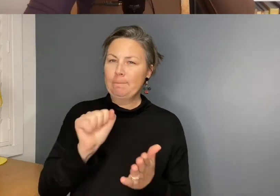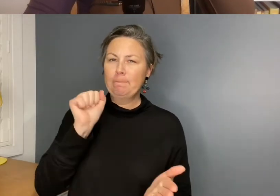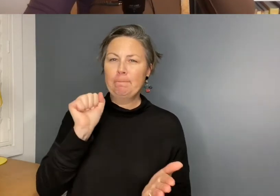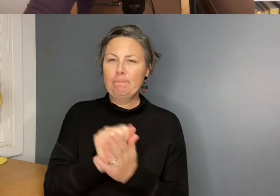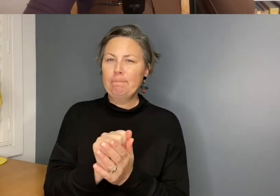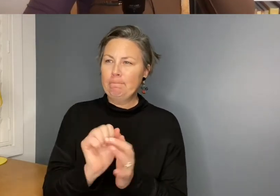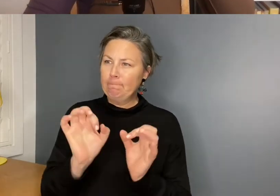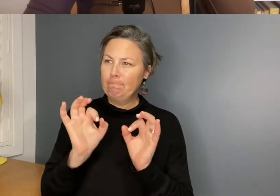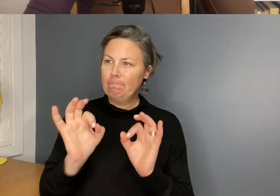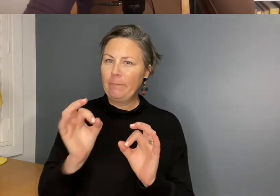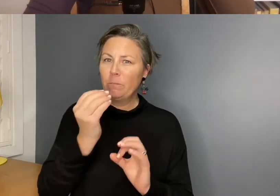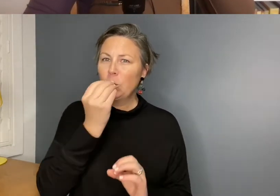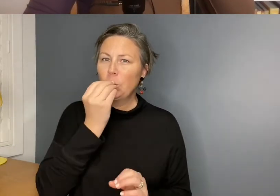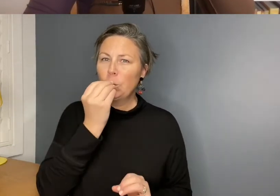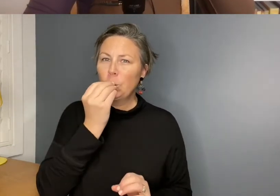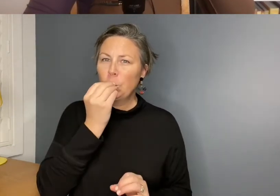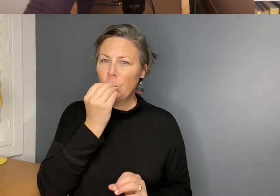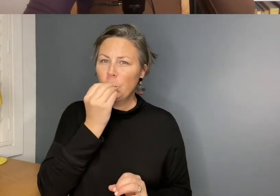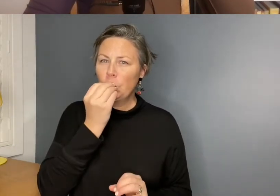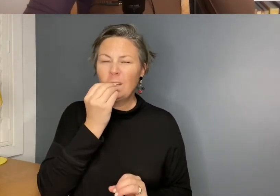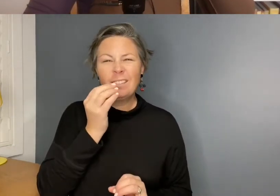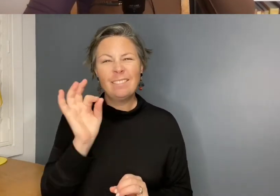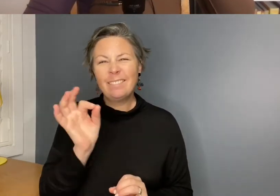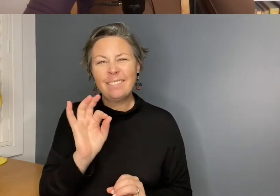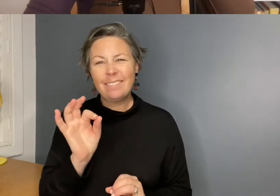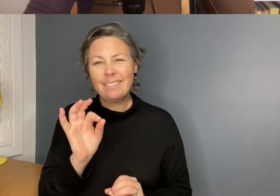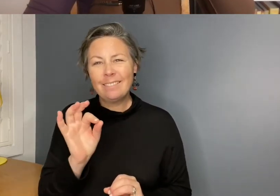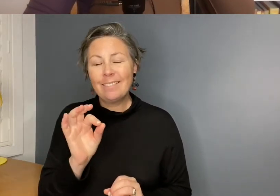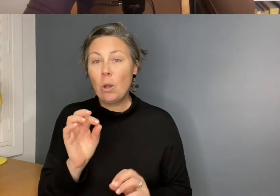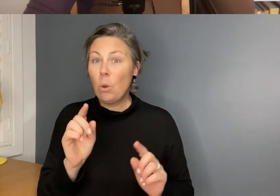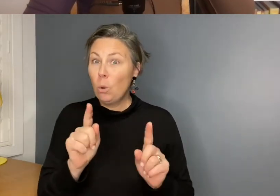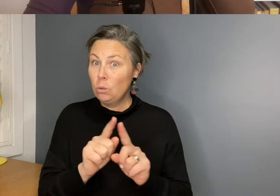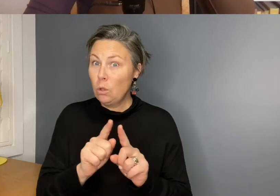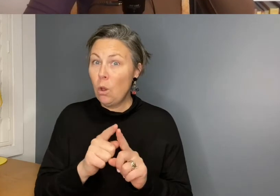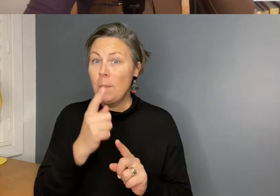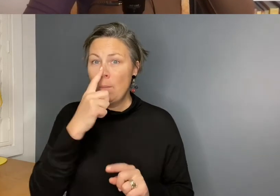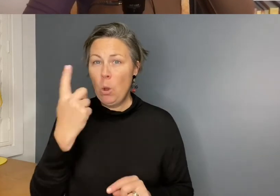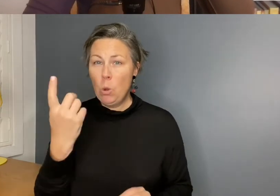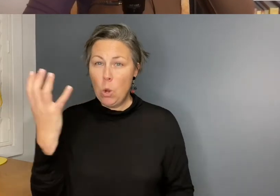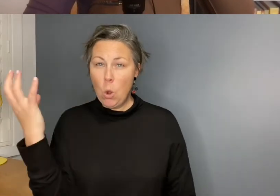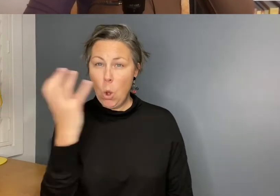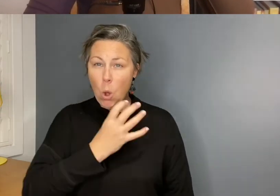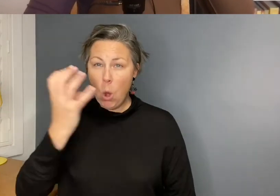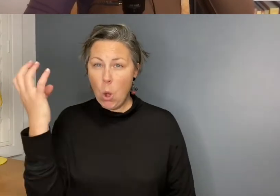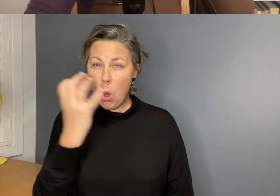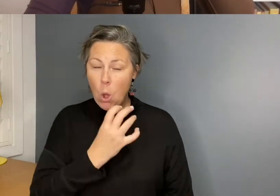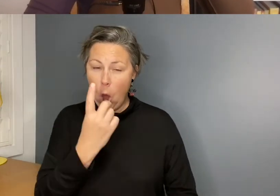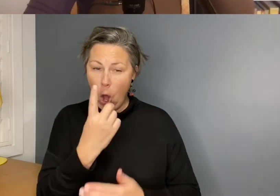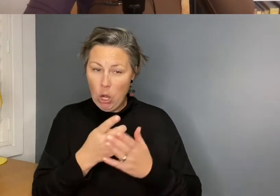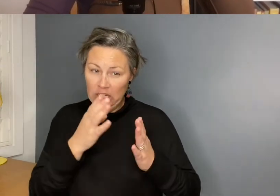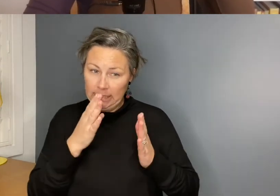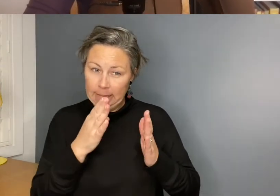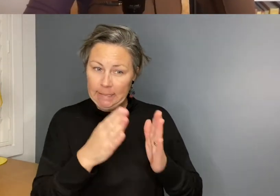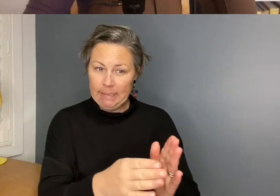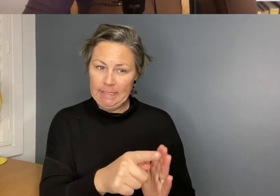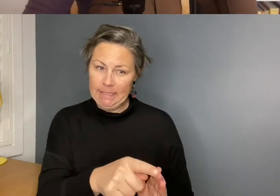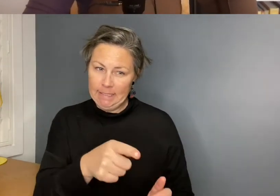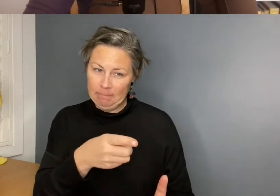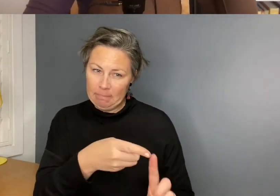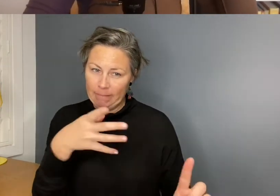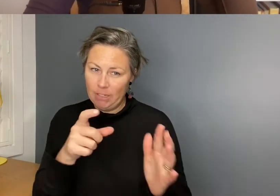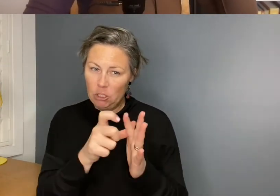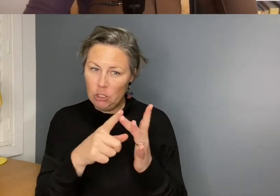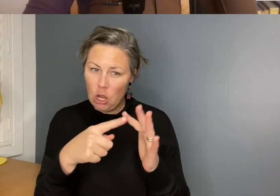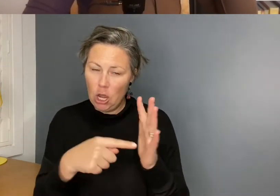human on the planet, but also dietary extremes have never been proven to correlate with long-term health